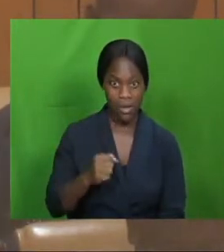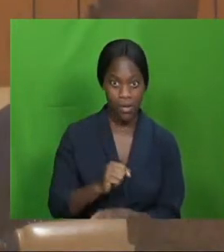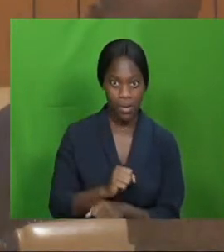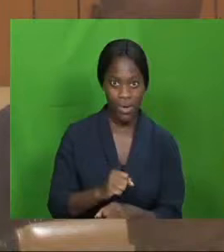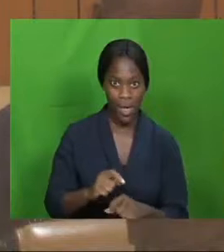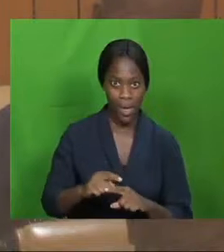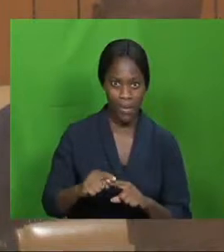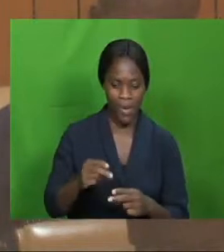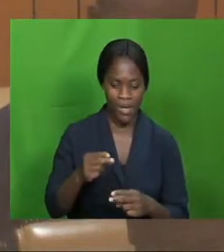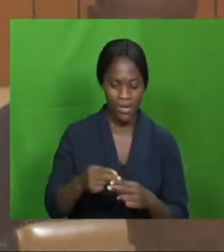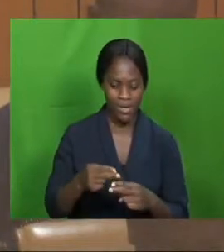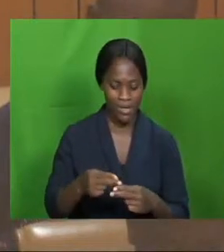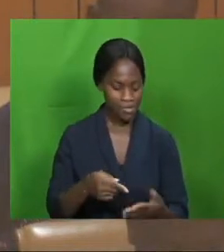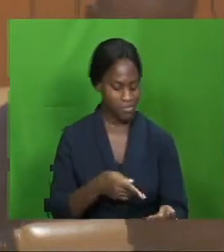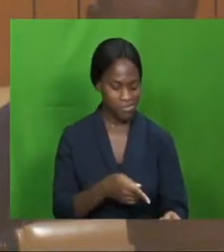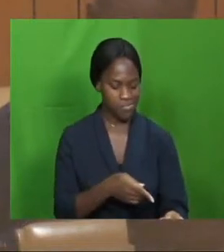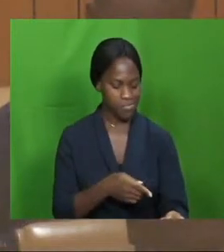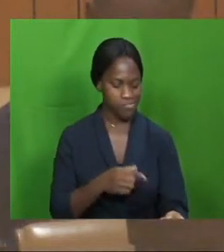marked absent.